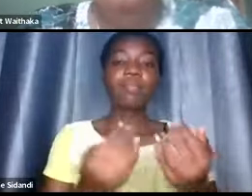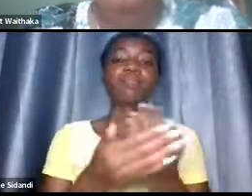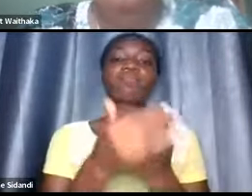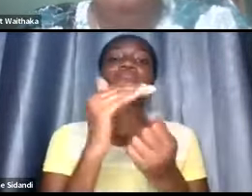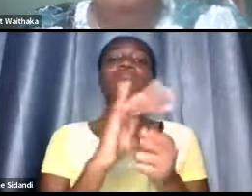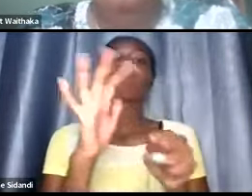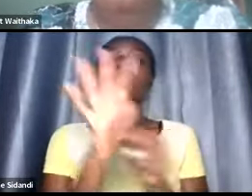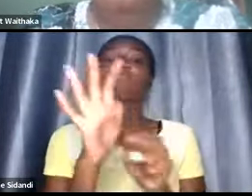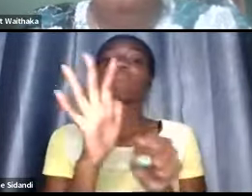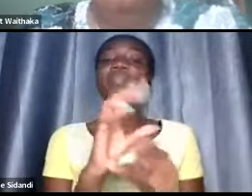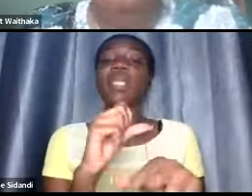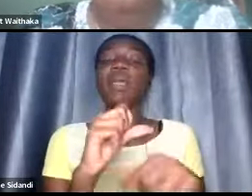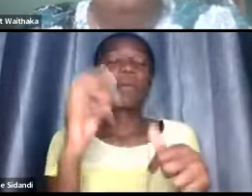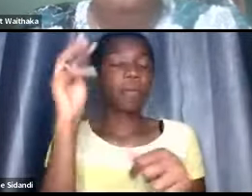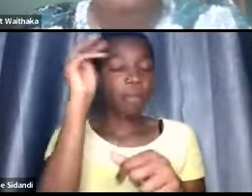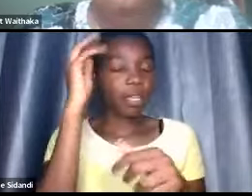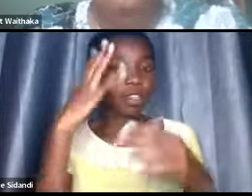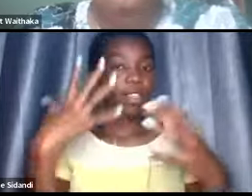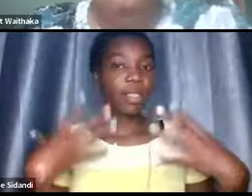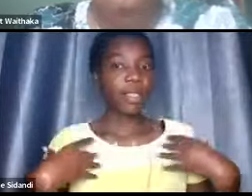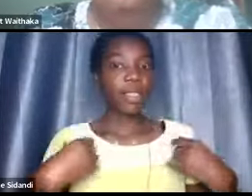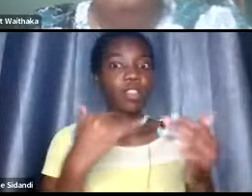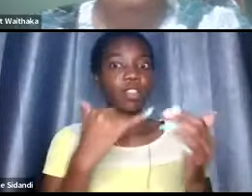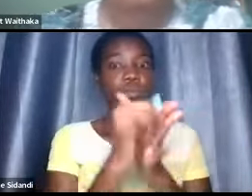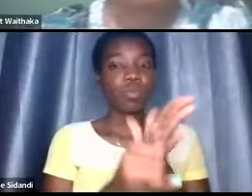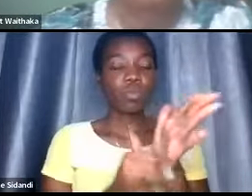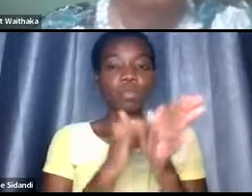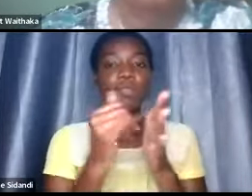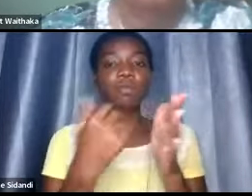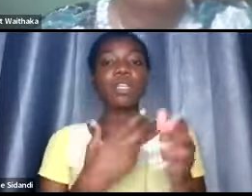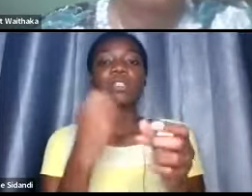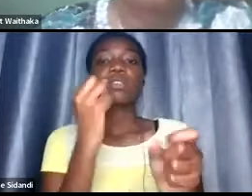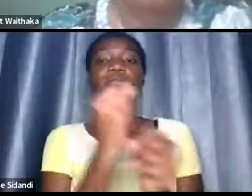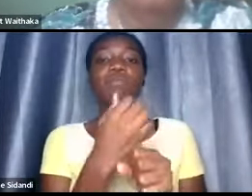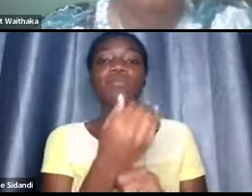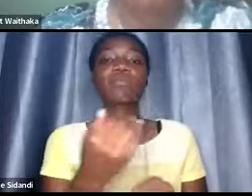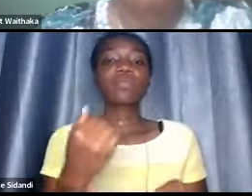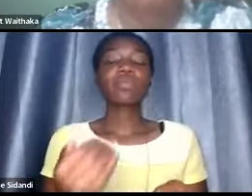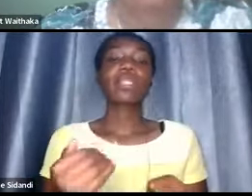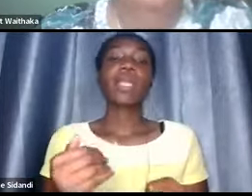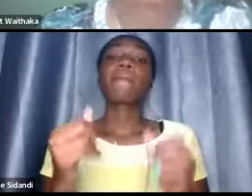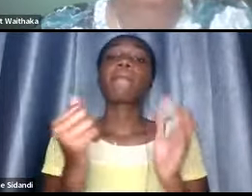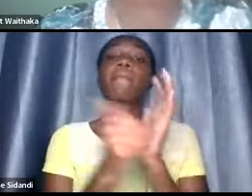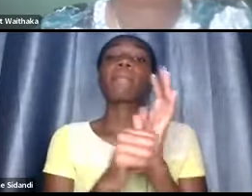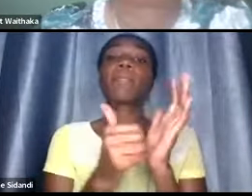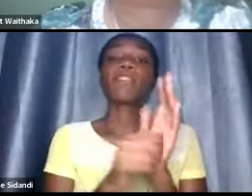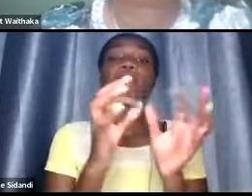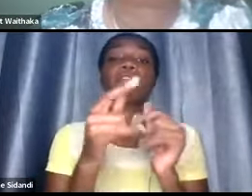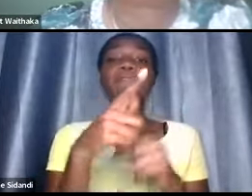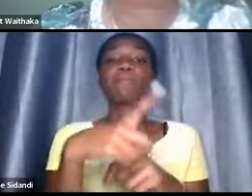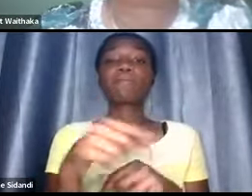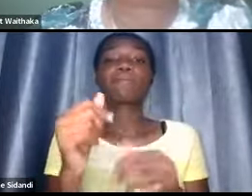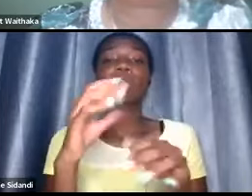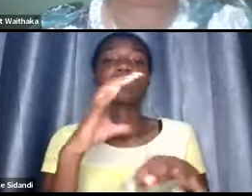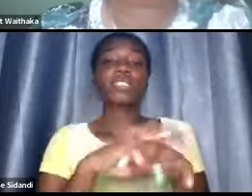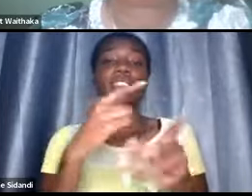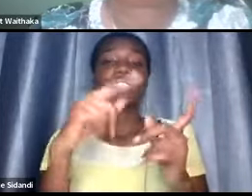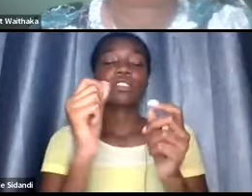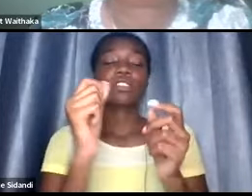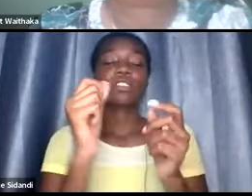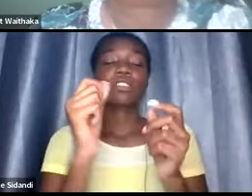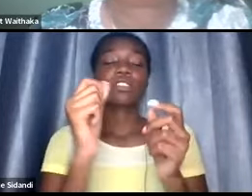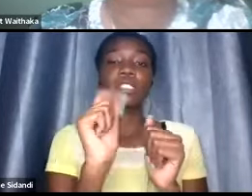health on our YouTube channel. We even did childhood trauma. If you go to Get It Right with the Tara Solutions YouTube channel, and I'm sure